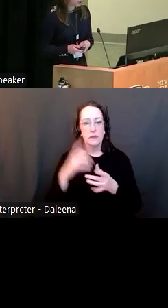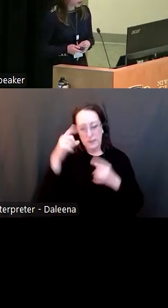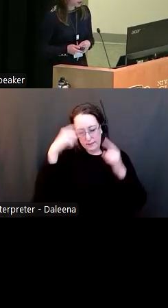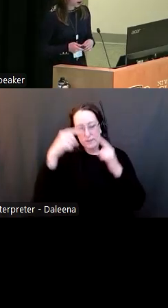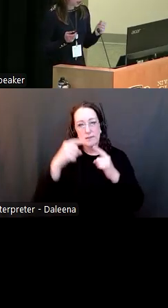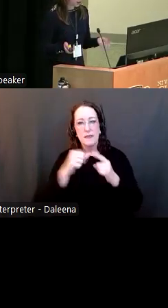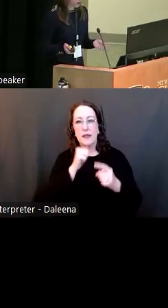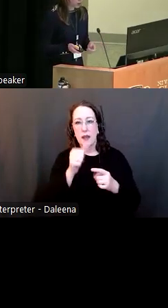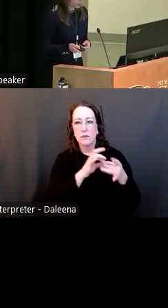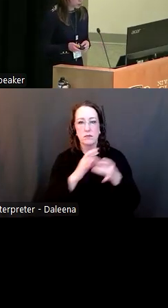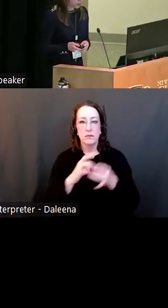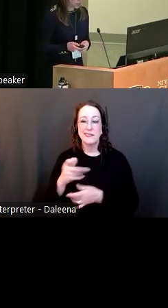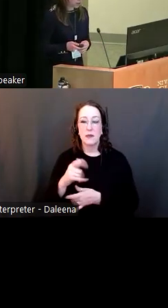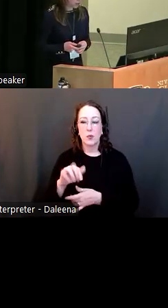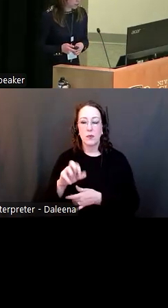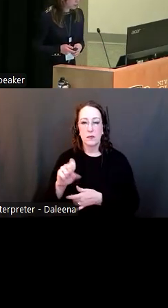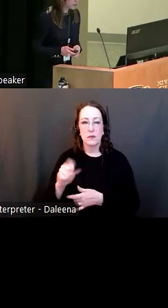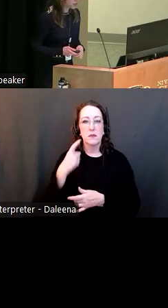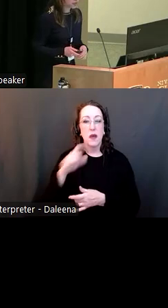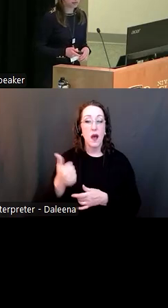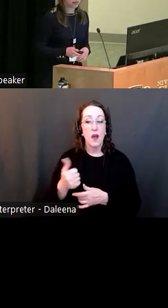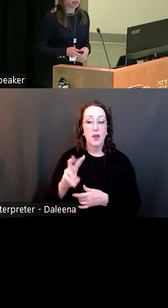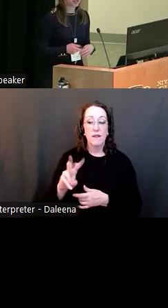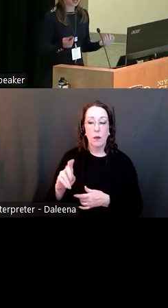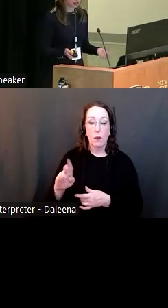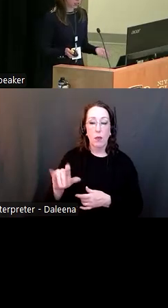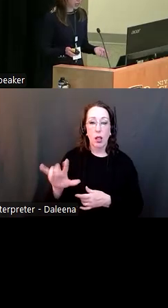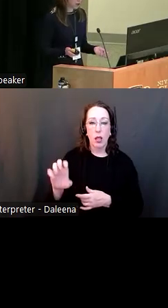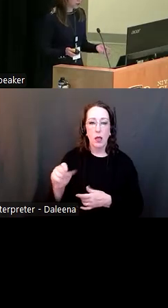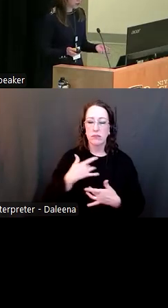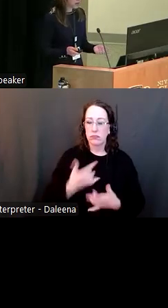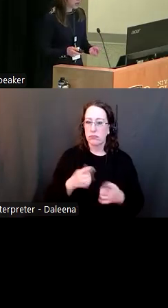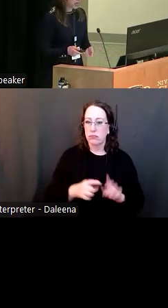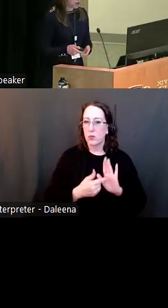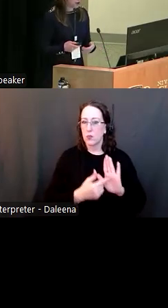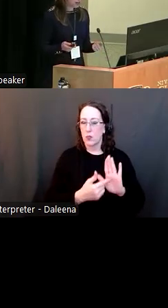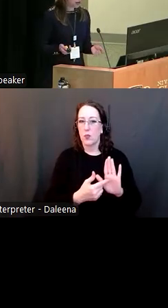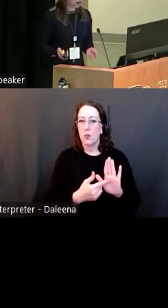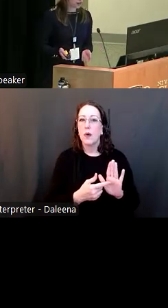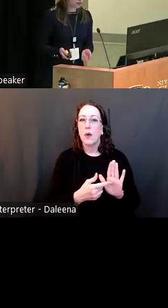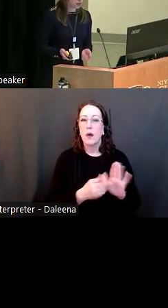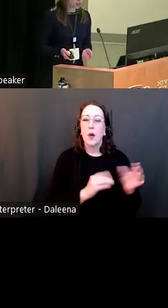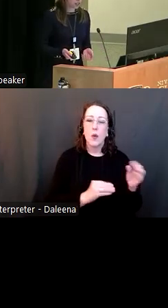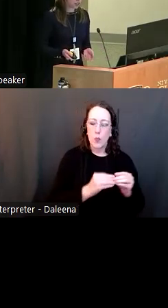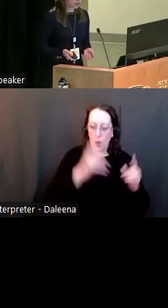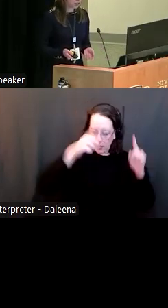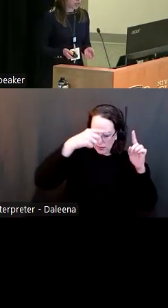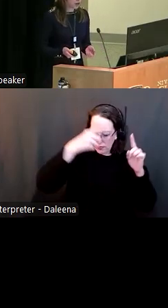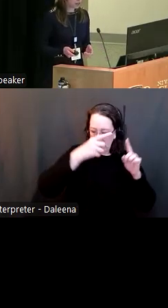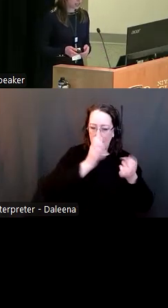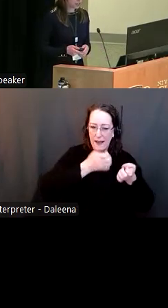Controlling for all other variables in the model, there was a trend that came out where greater cognitive effort